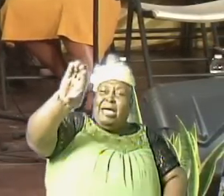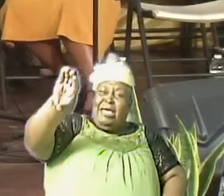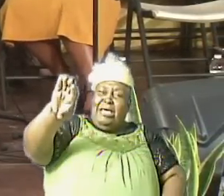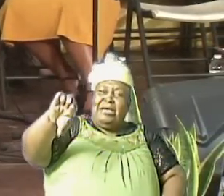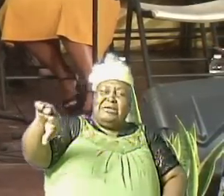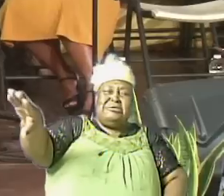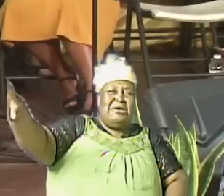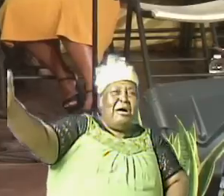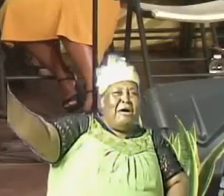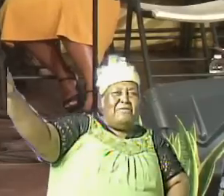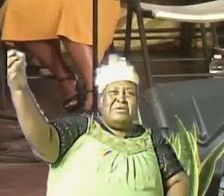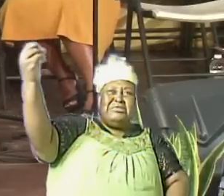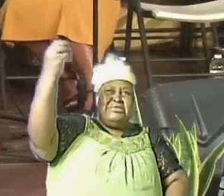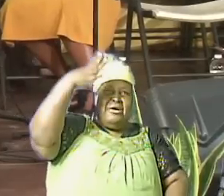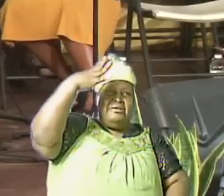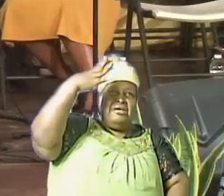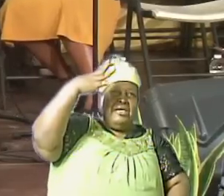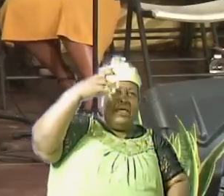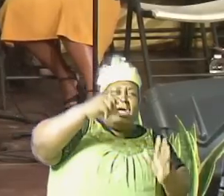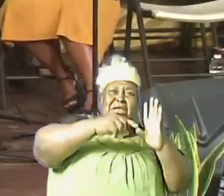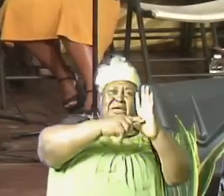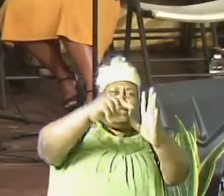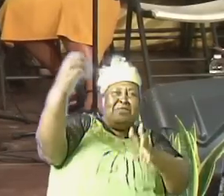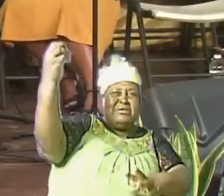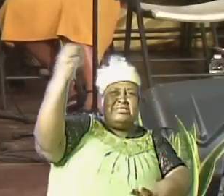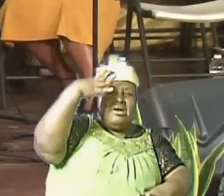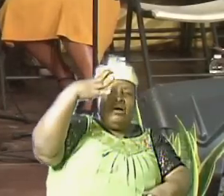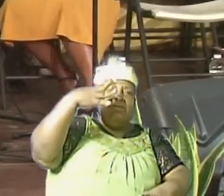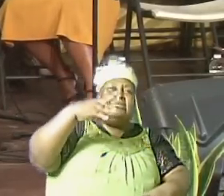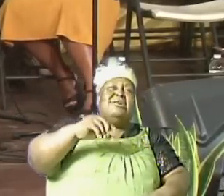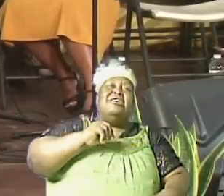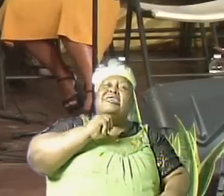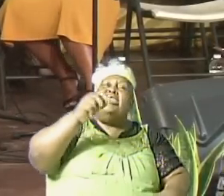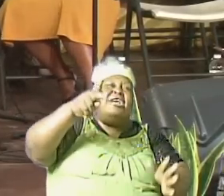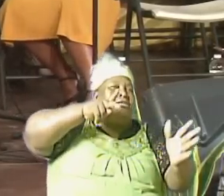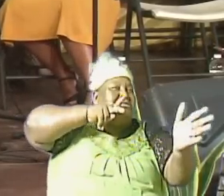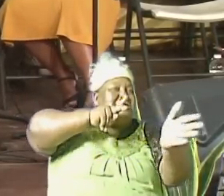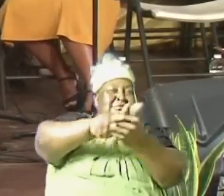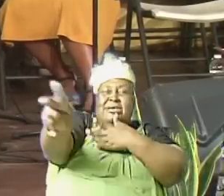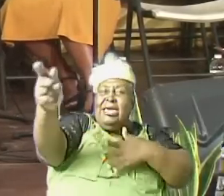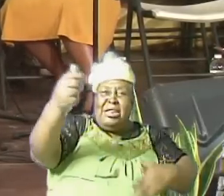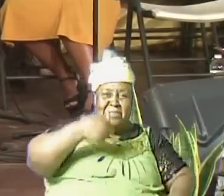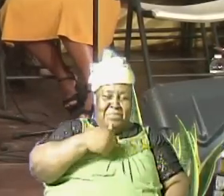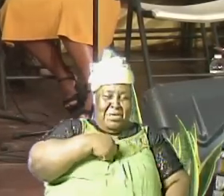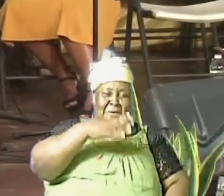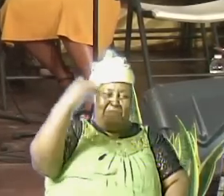the sun and declare the sun shall not